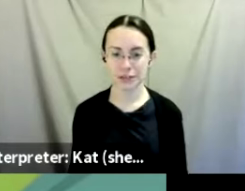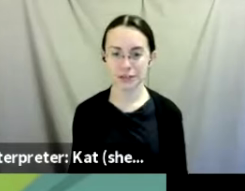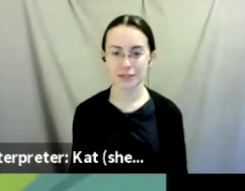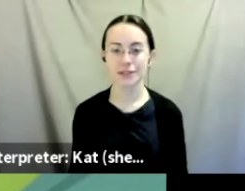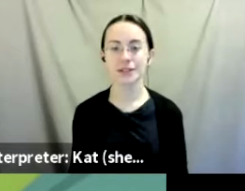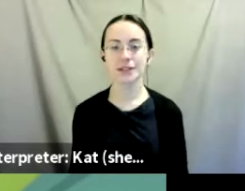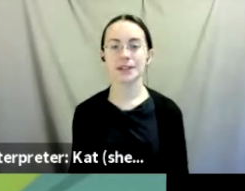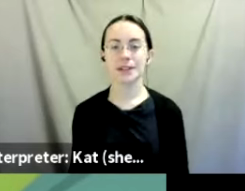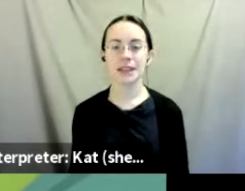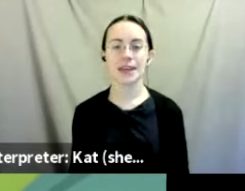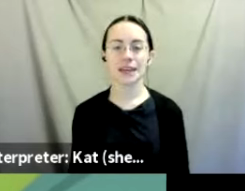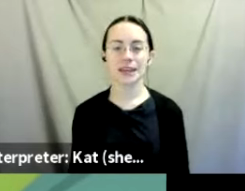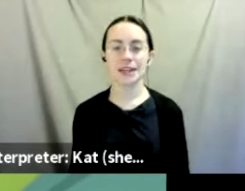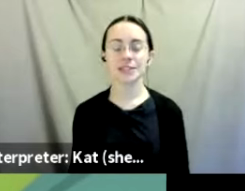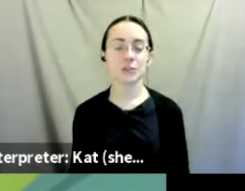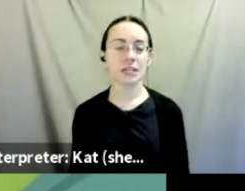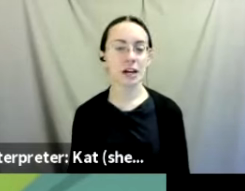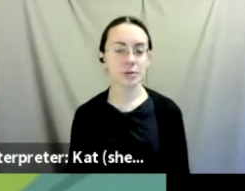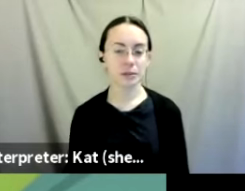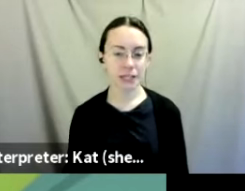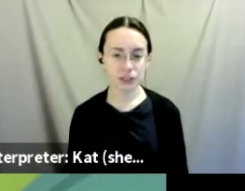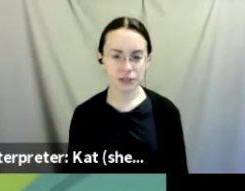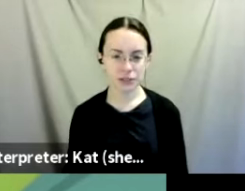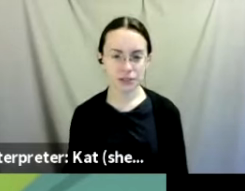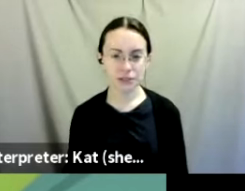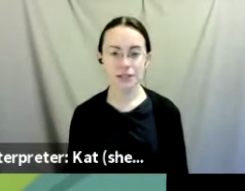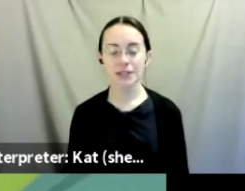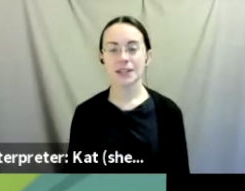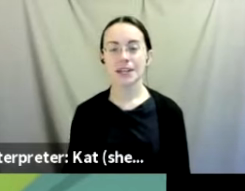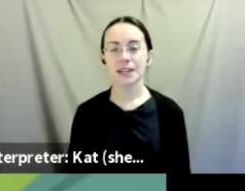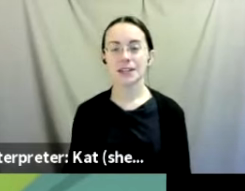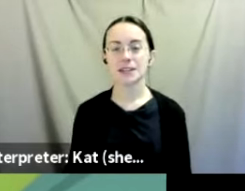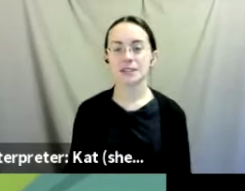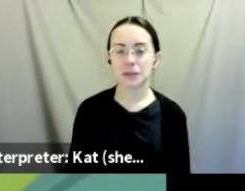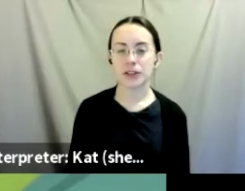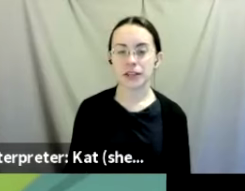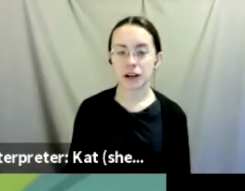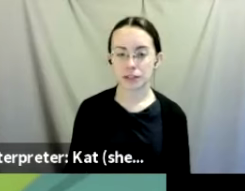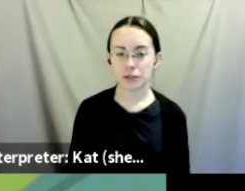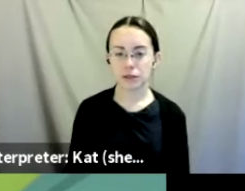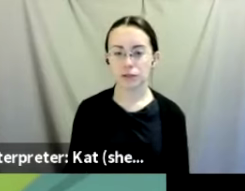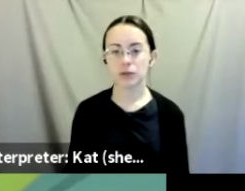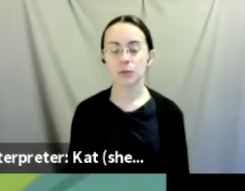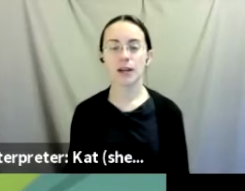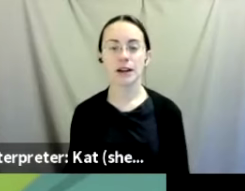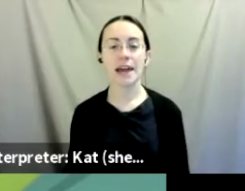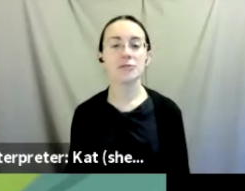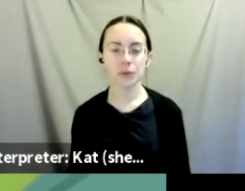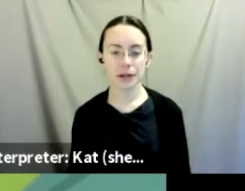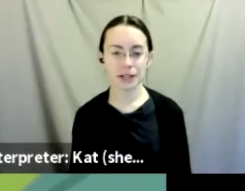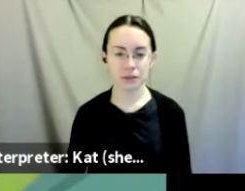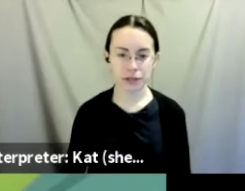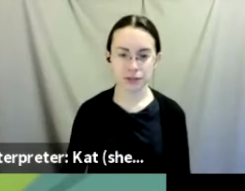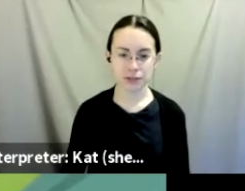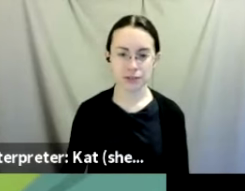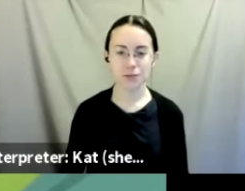to campus, they get to become the patients in a simulated hospital where